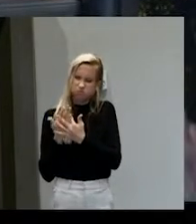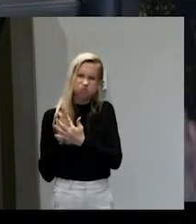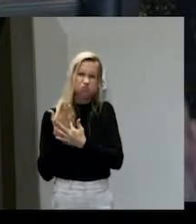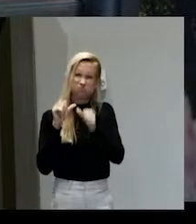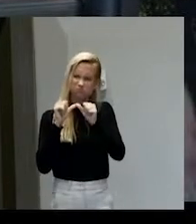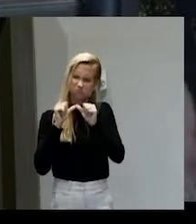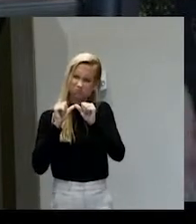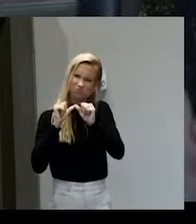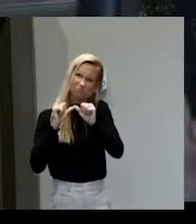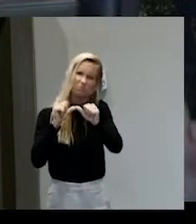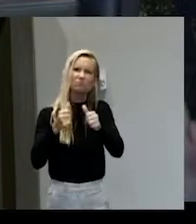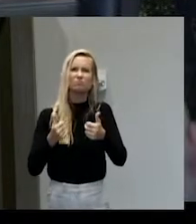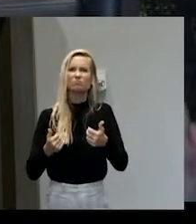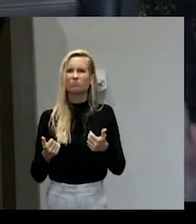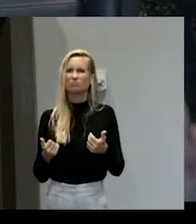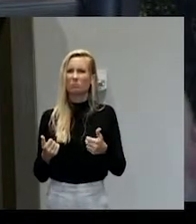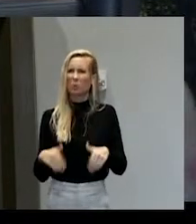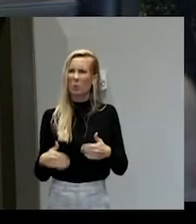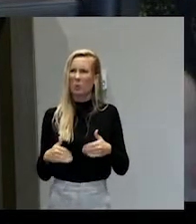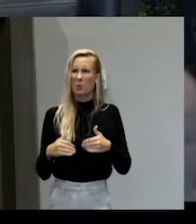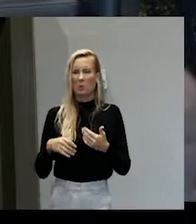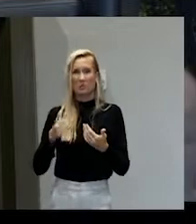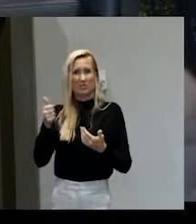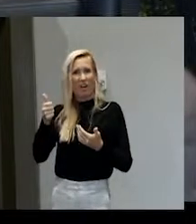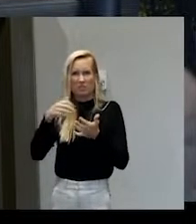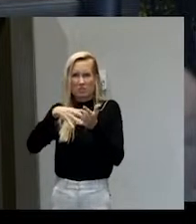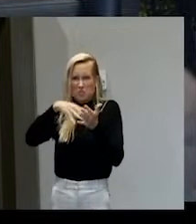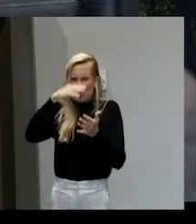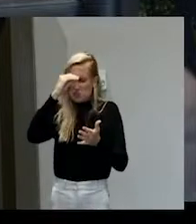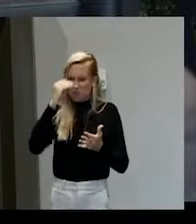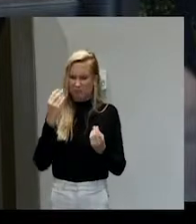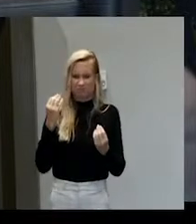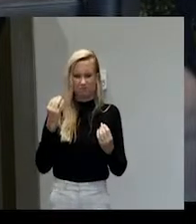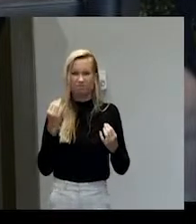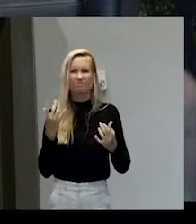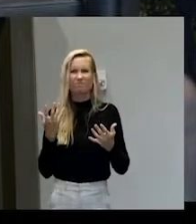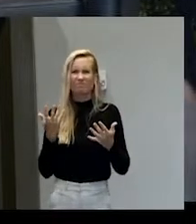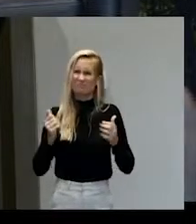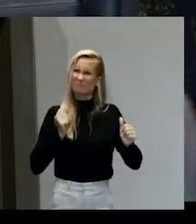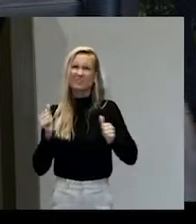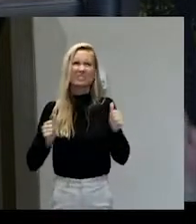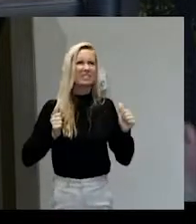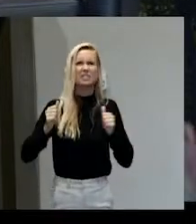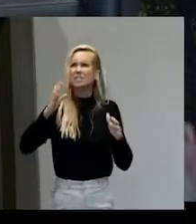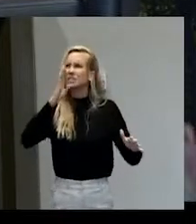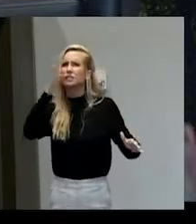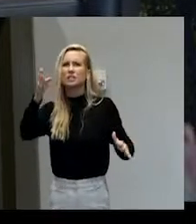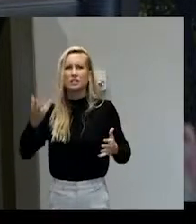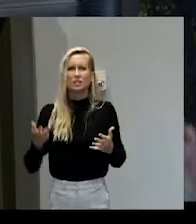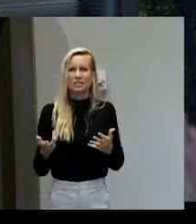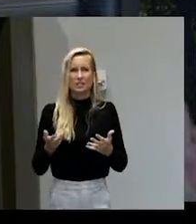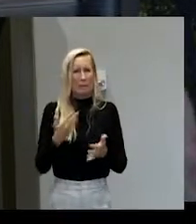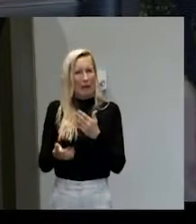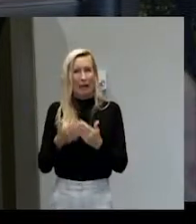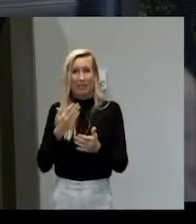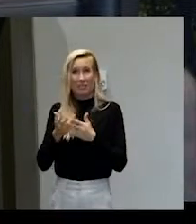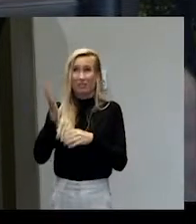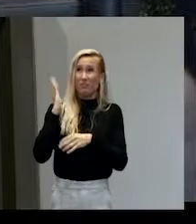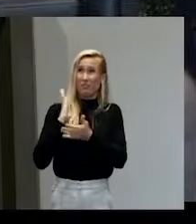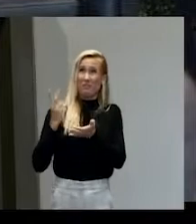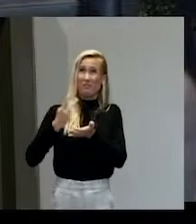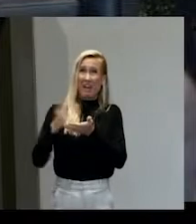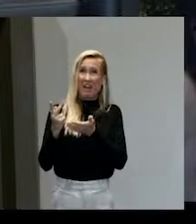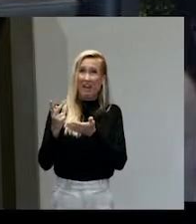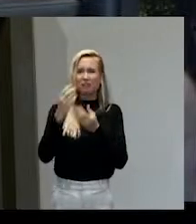learning how to really speak up for himself and say, you know what, I do want this. I know it didn't work out the first time, but I'm going to try it again, and I'm going to try it again.